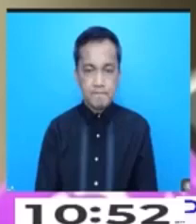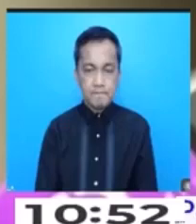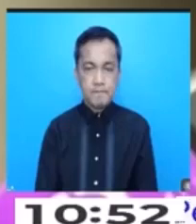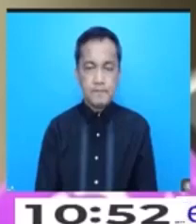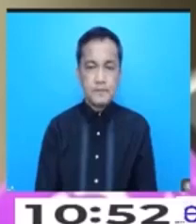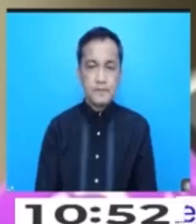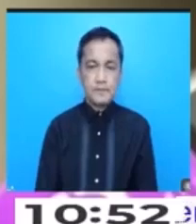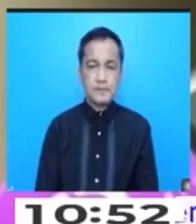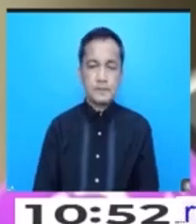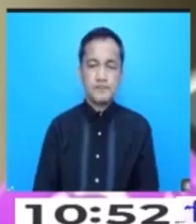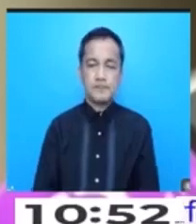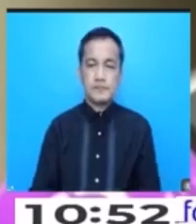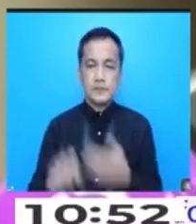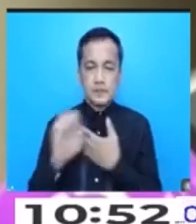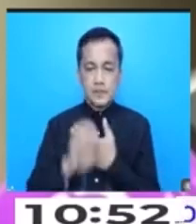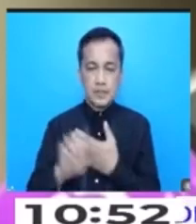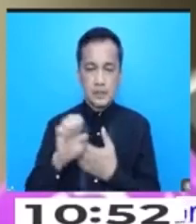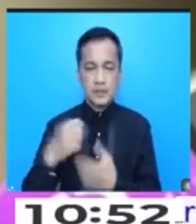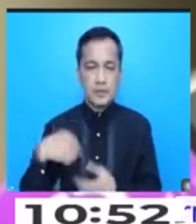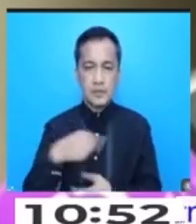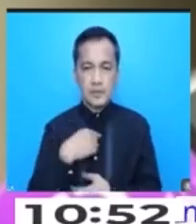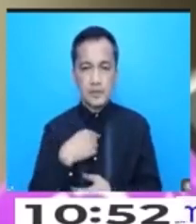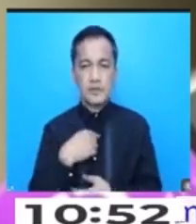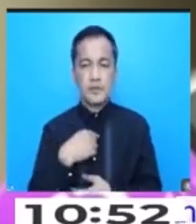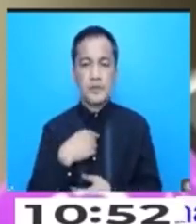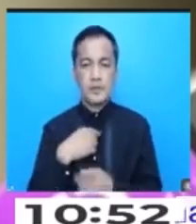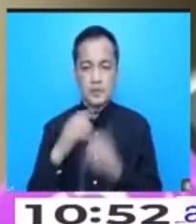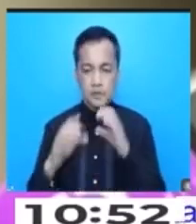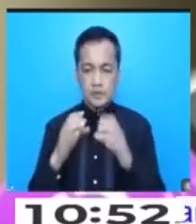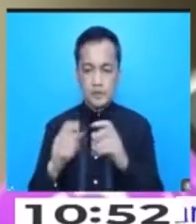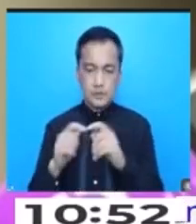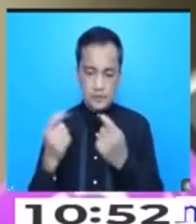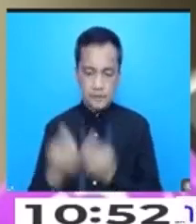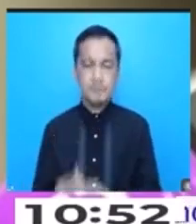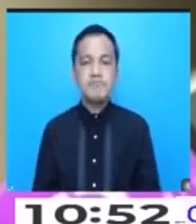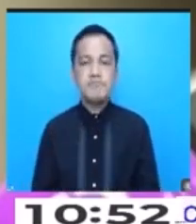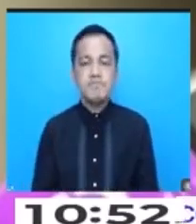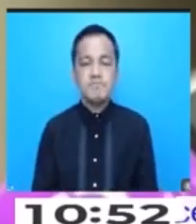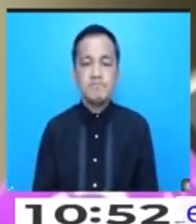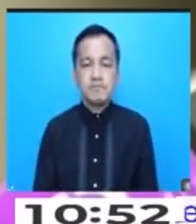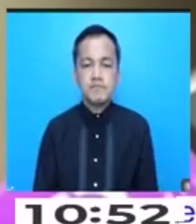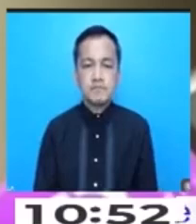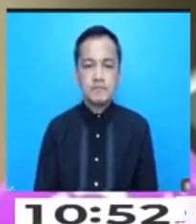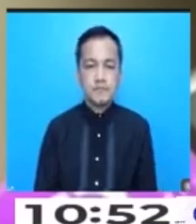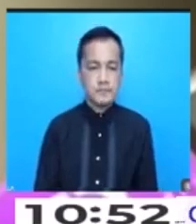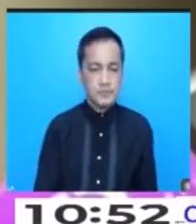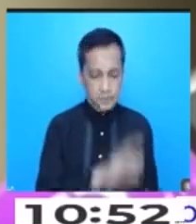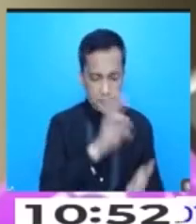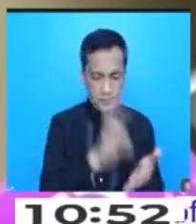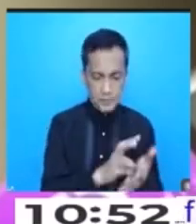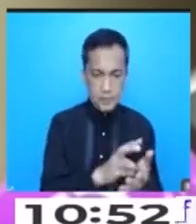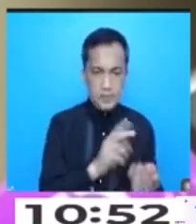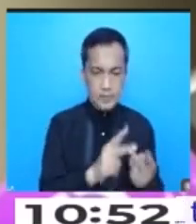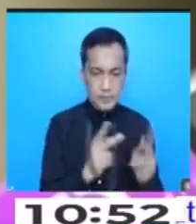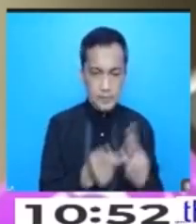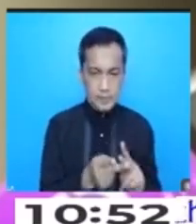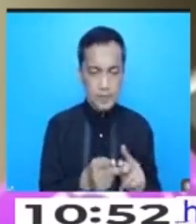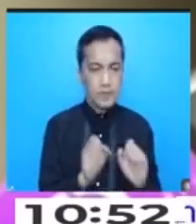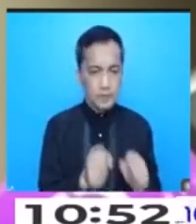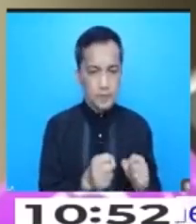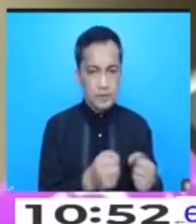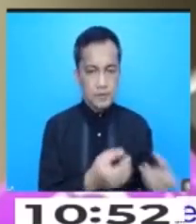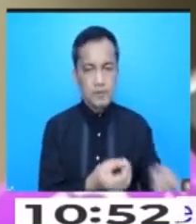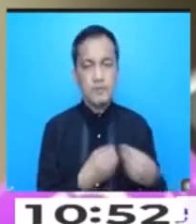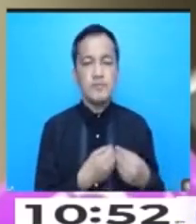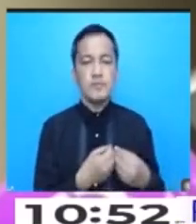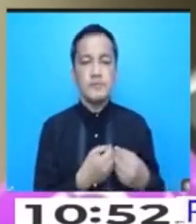sa email ng aming communications team. And to our on-site media partners, you may also give your questions to our